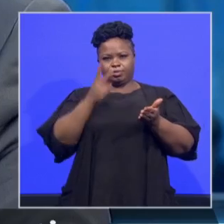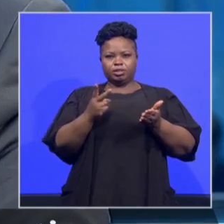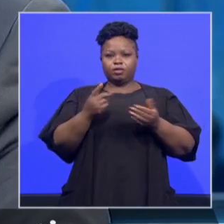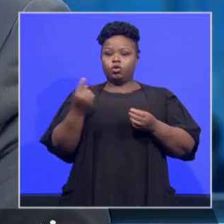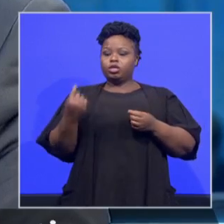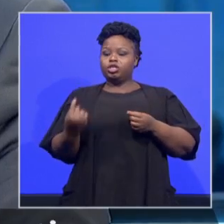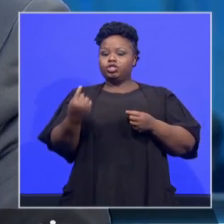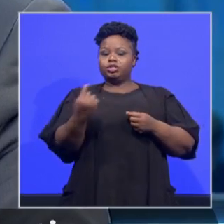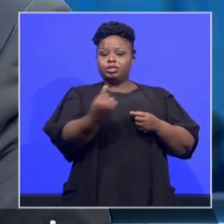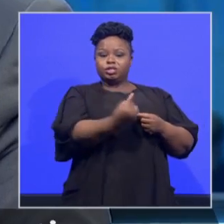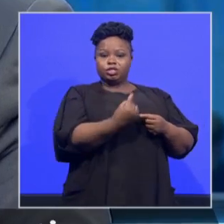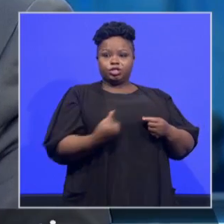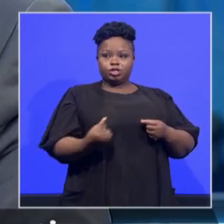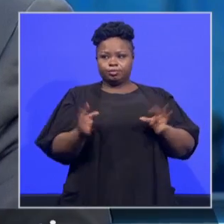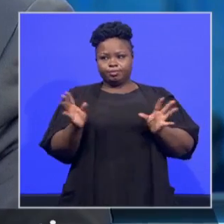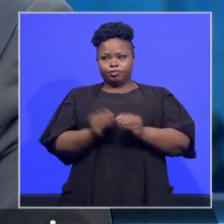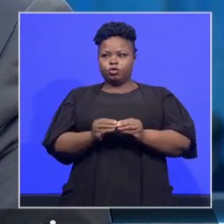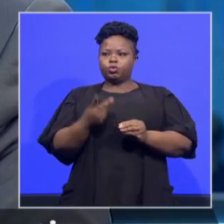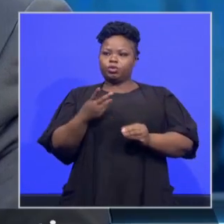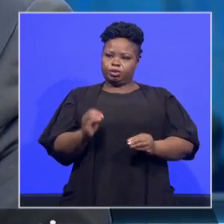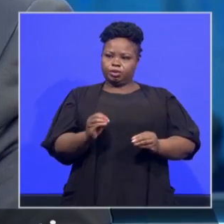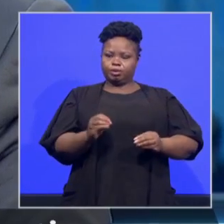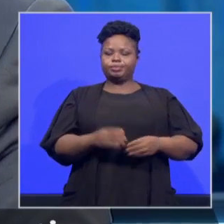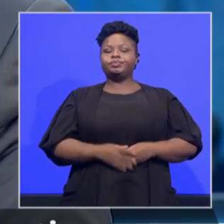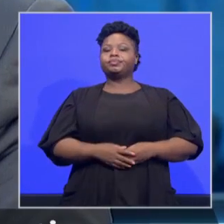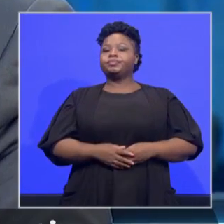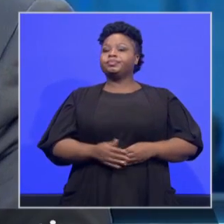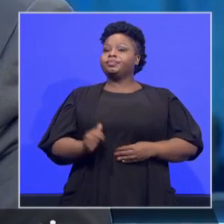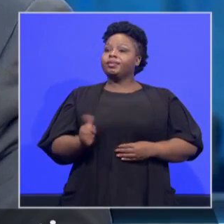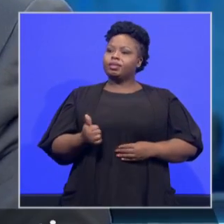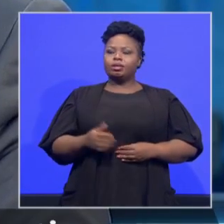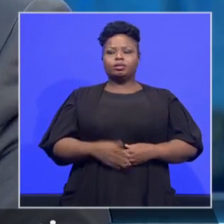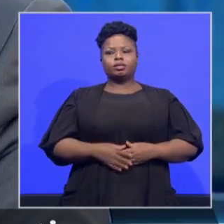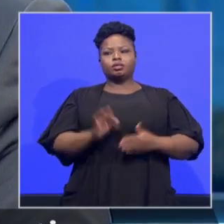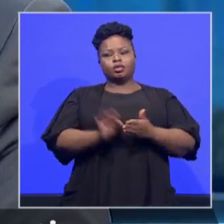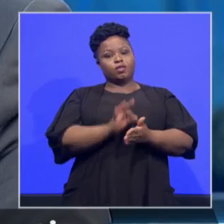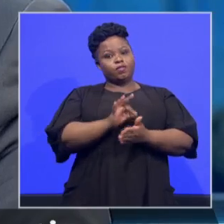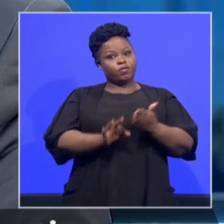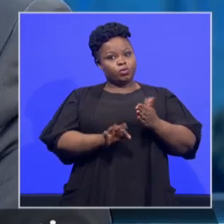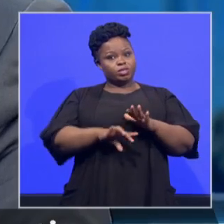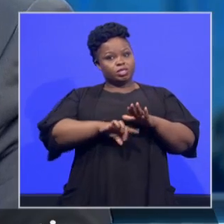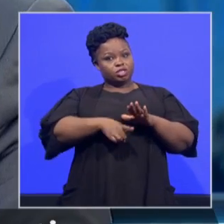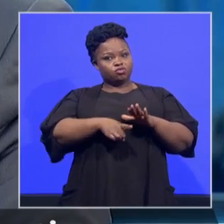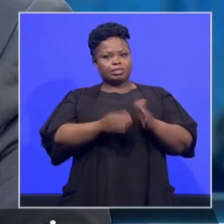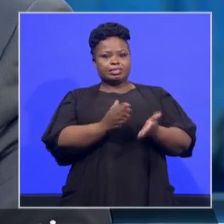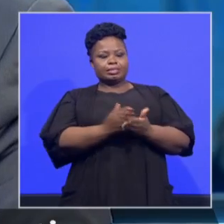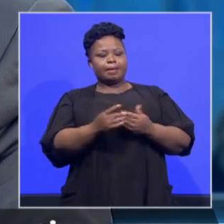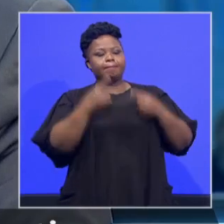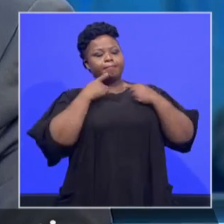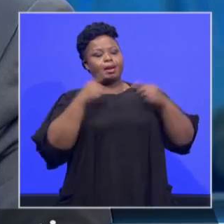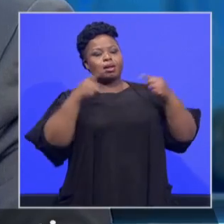of the 20 clusters. And because of that, voting districts that have not been declared